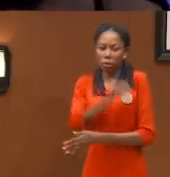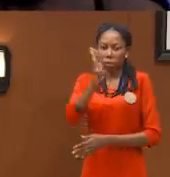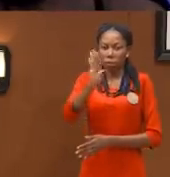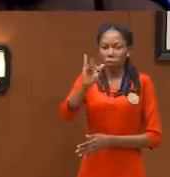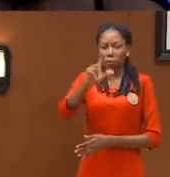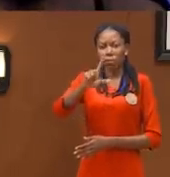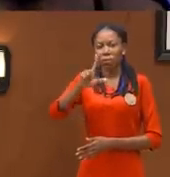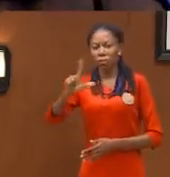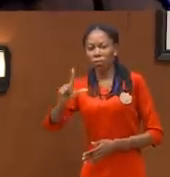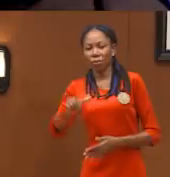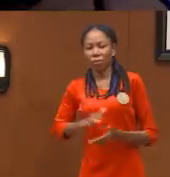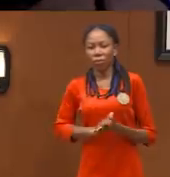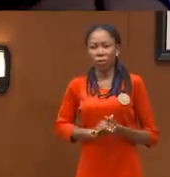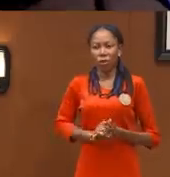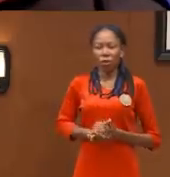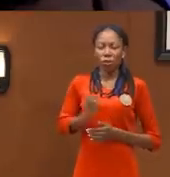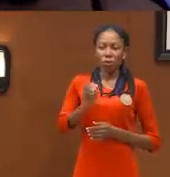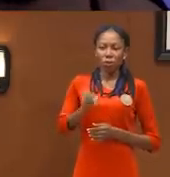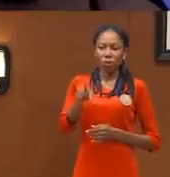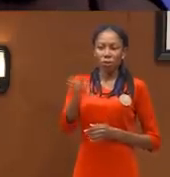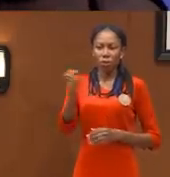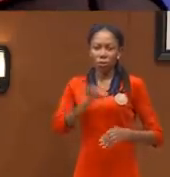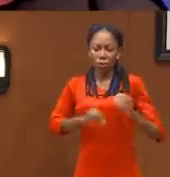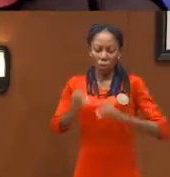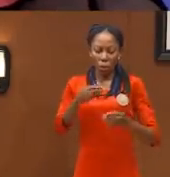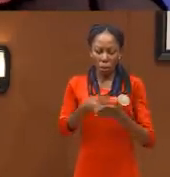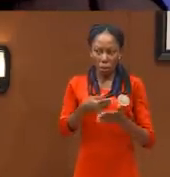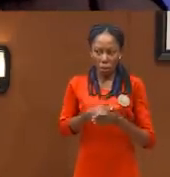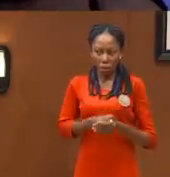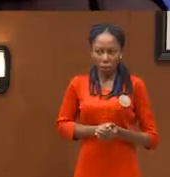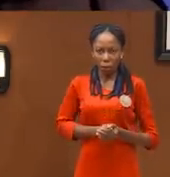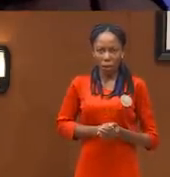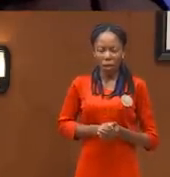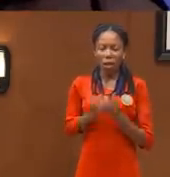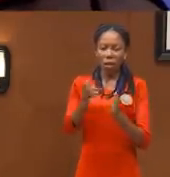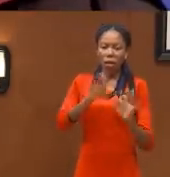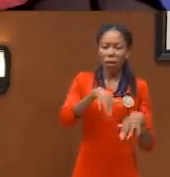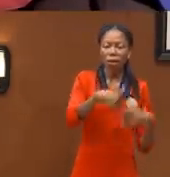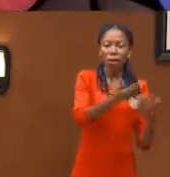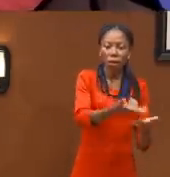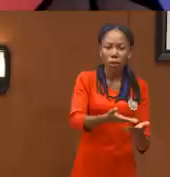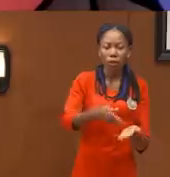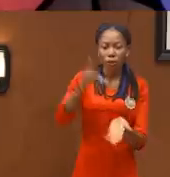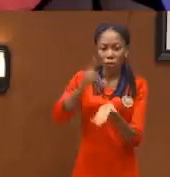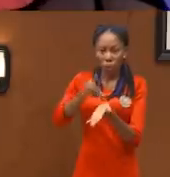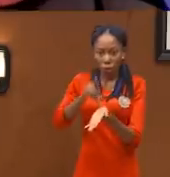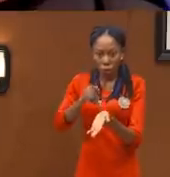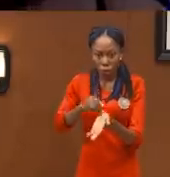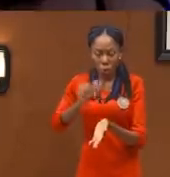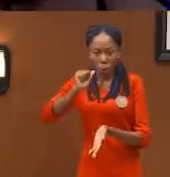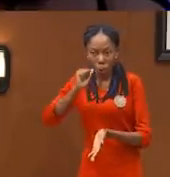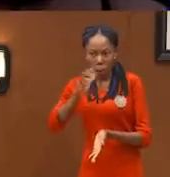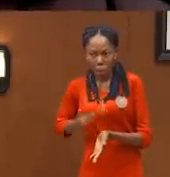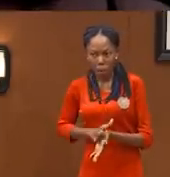Okay, finally. When I gathered all the money, it was remaining 30,000 naira. I begged the woman. I knelt down and begged this woman